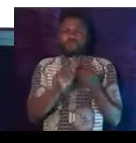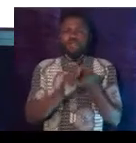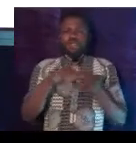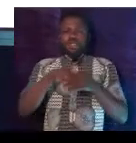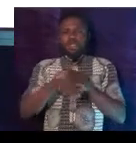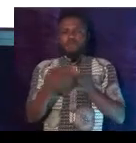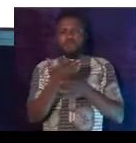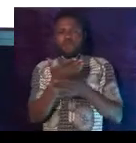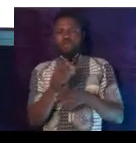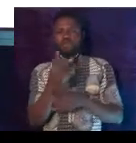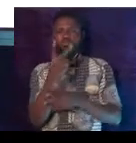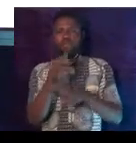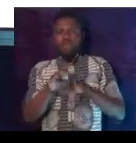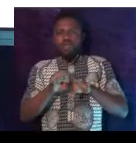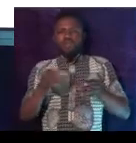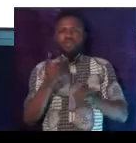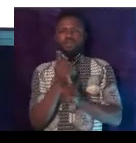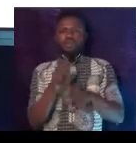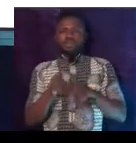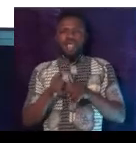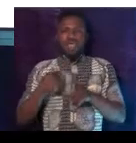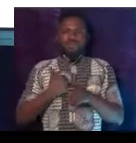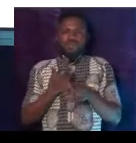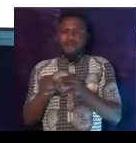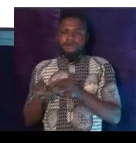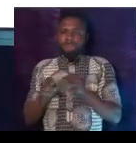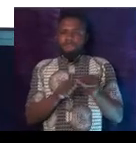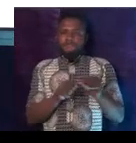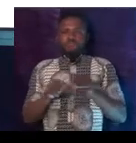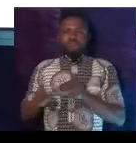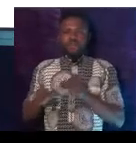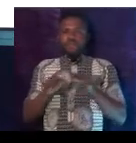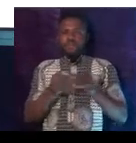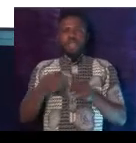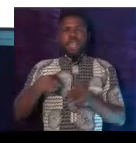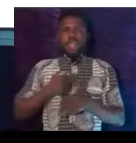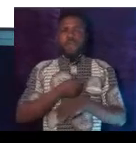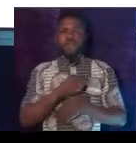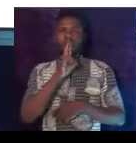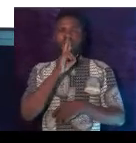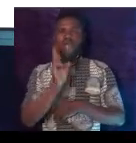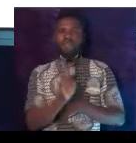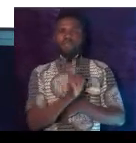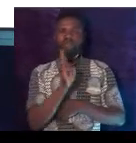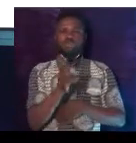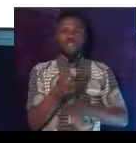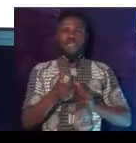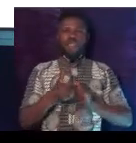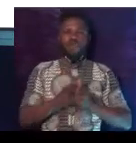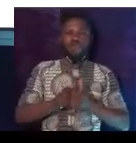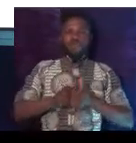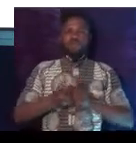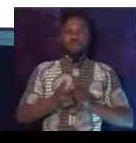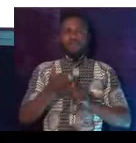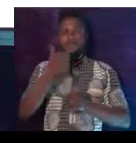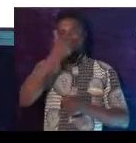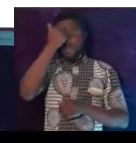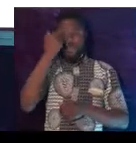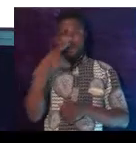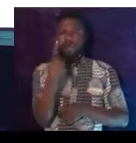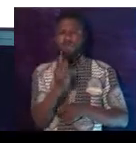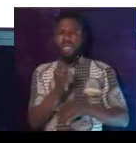movement in between two surfaces. Just like as we move about, we are applying